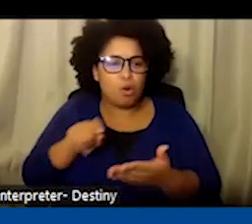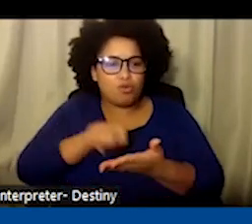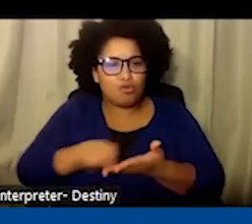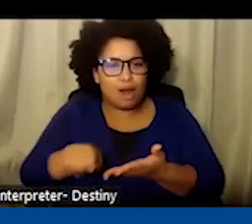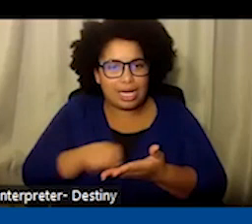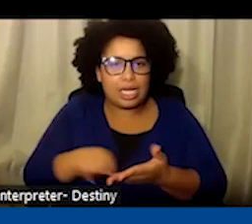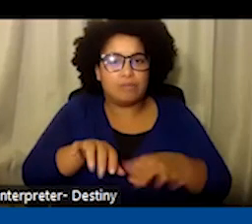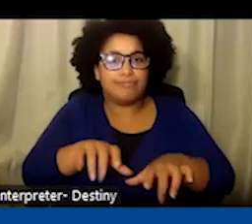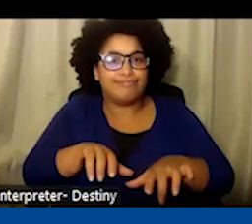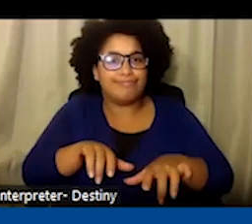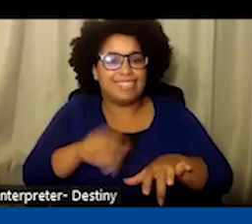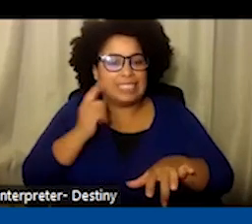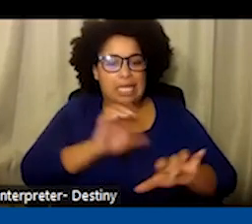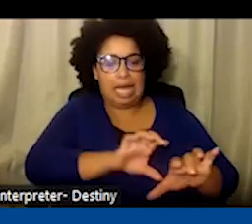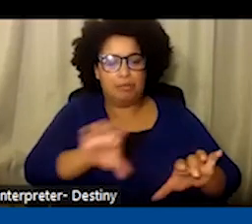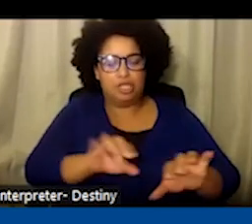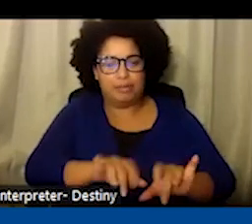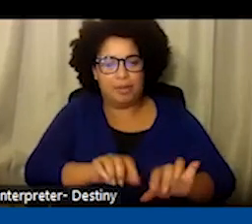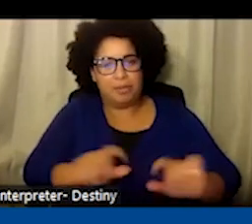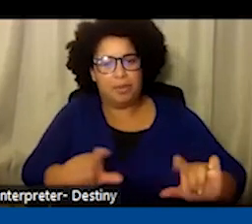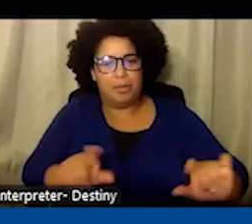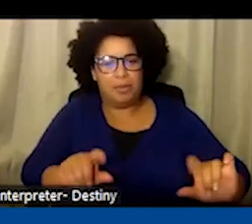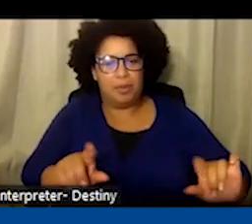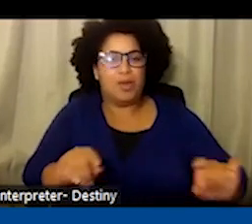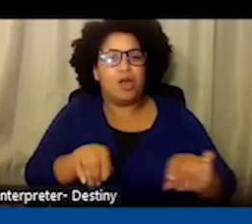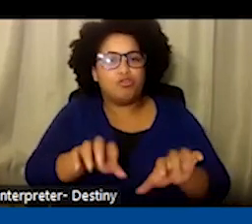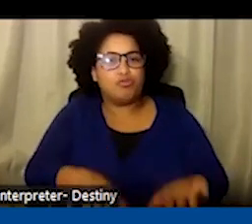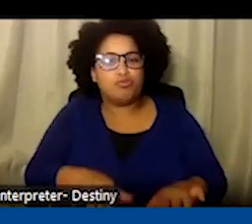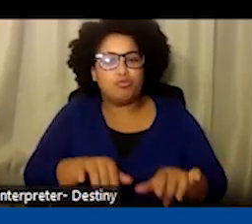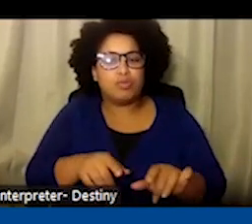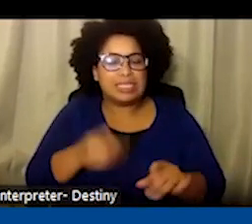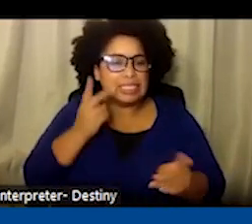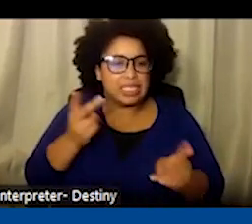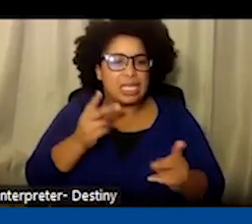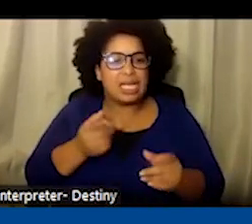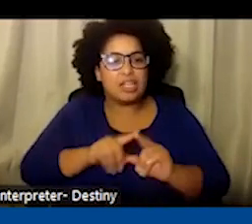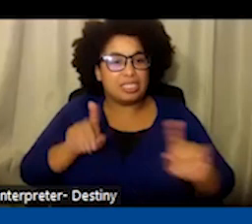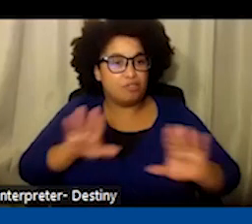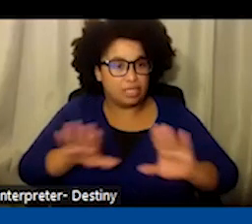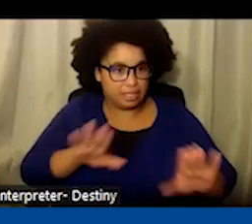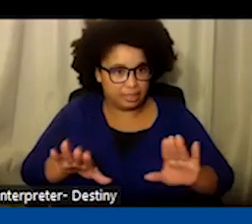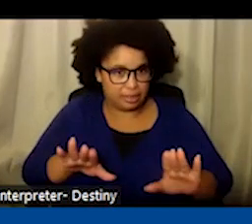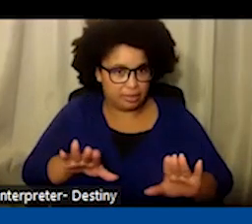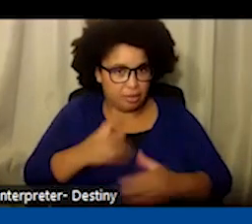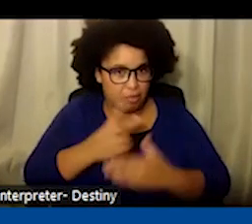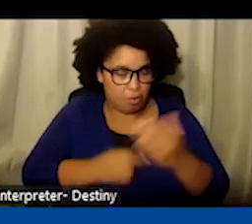you're seeing, what you are saying in a written form. And so make sure that you do understand the differences between both